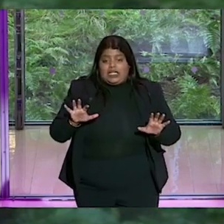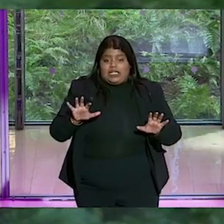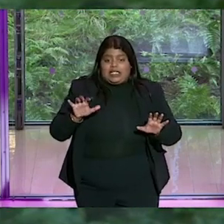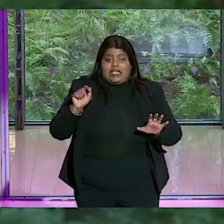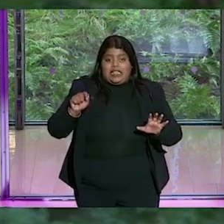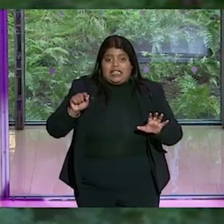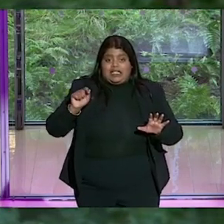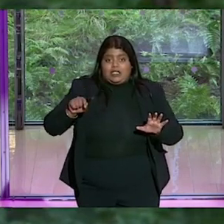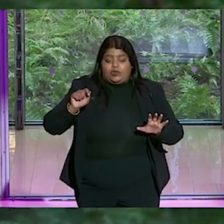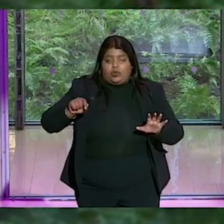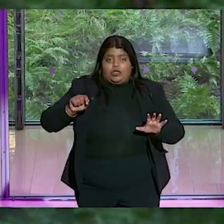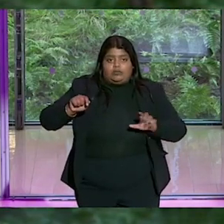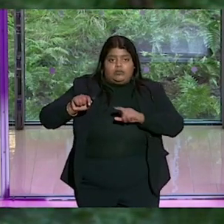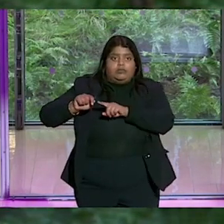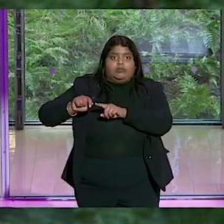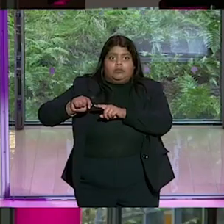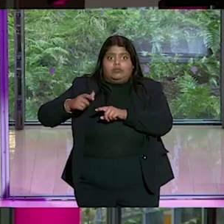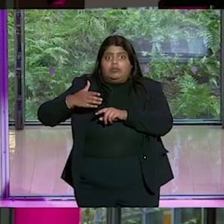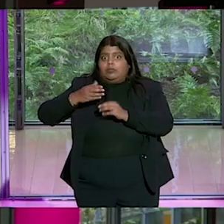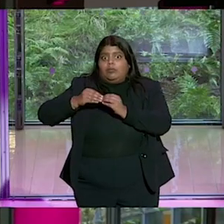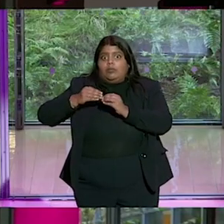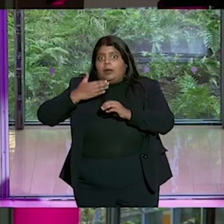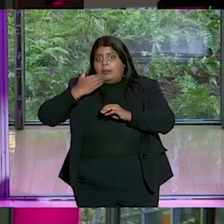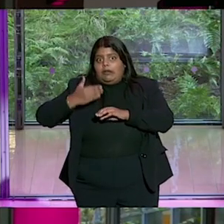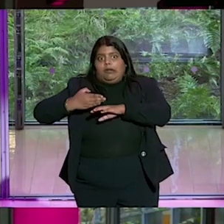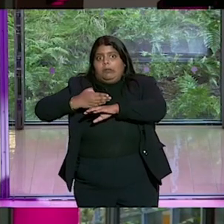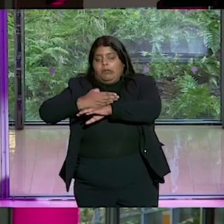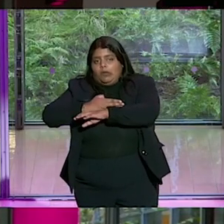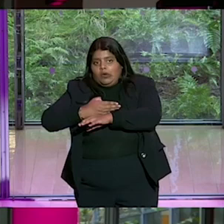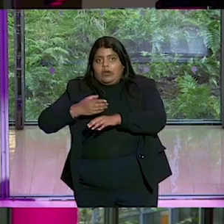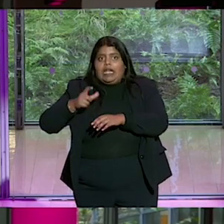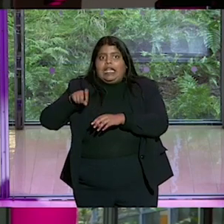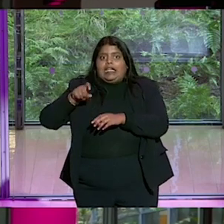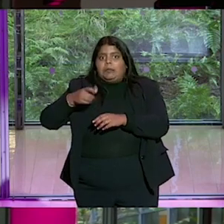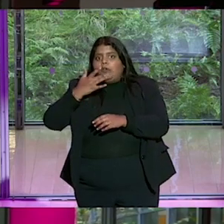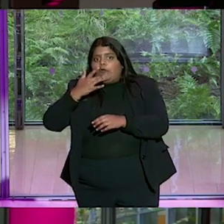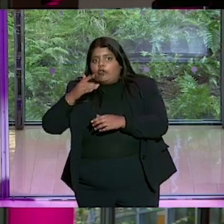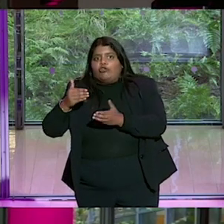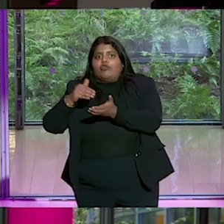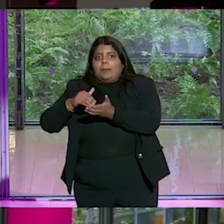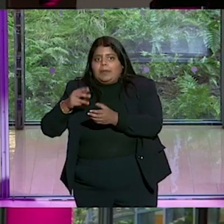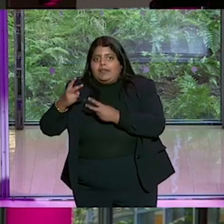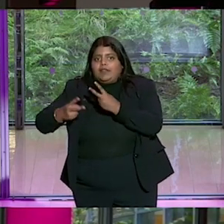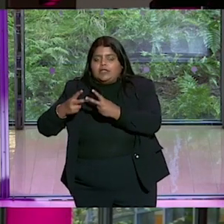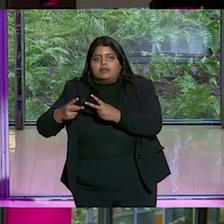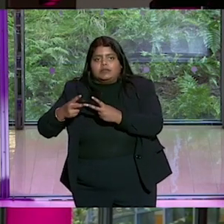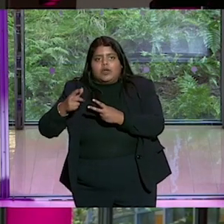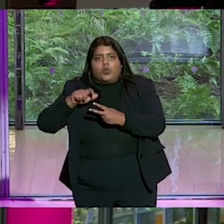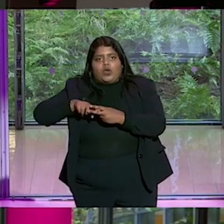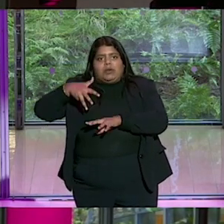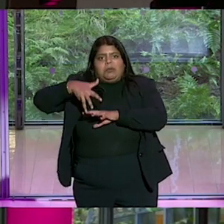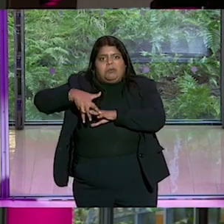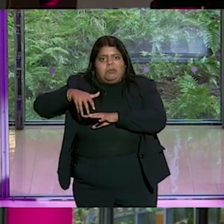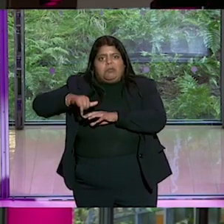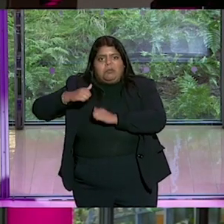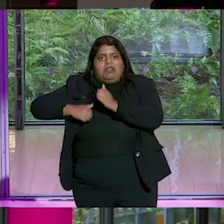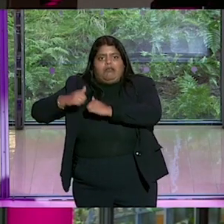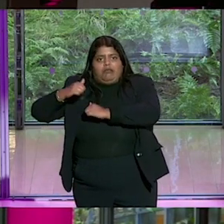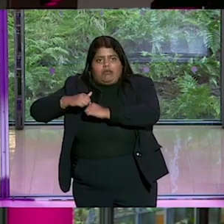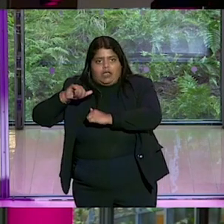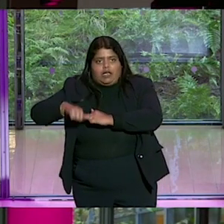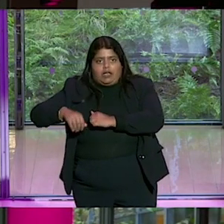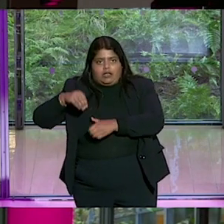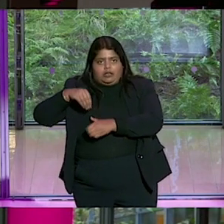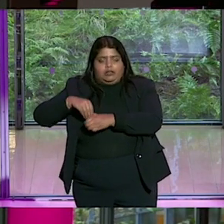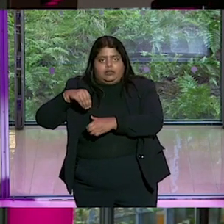on. We want to build on that angle. And so you can see the data that we have in Google Analytics helps us make